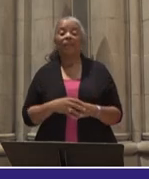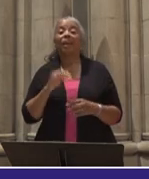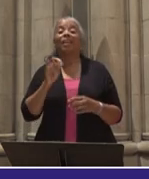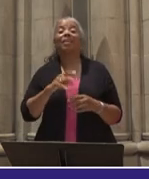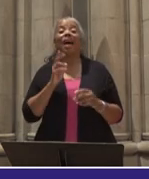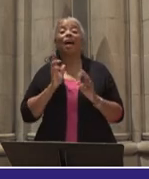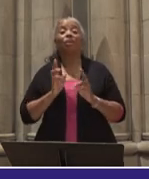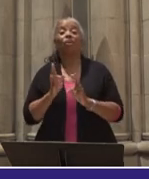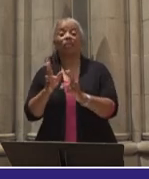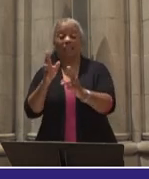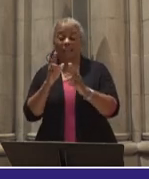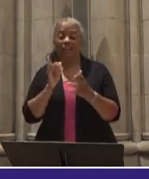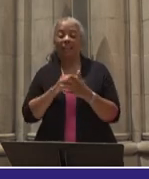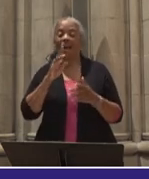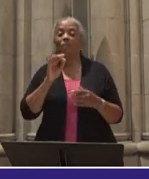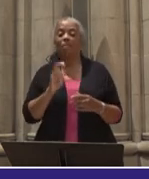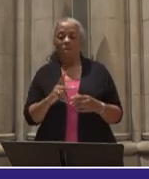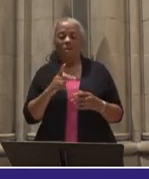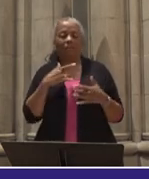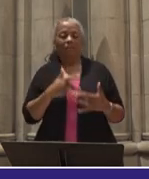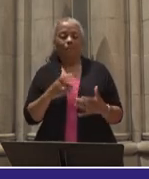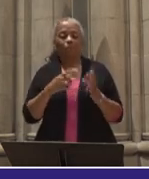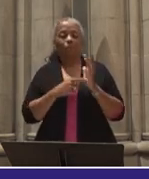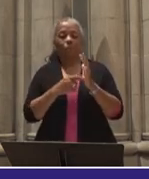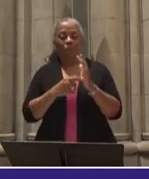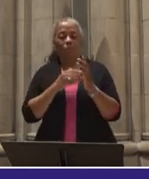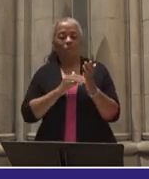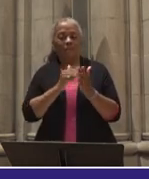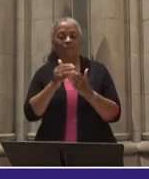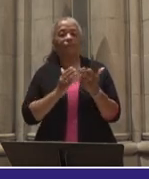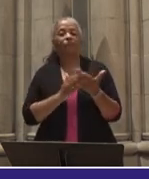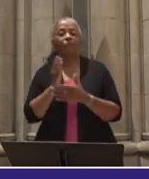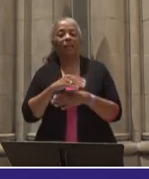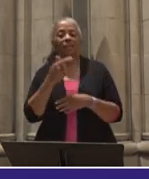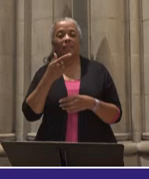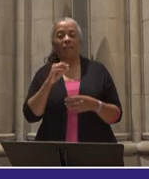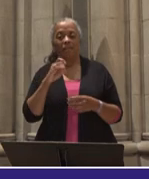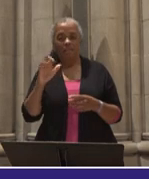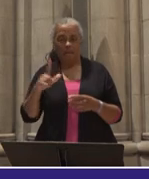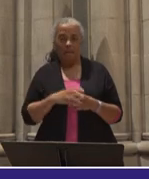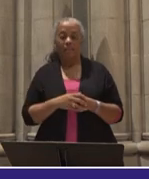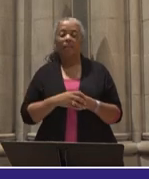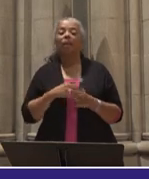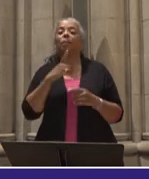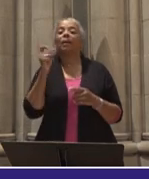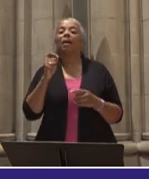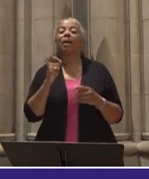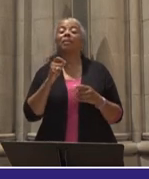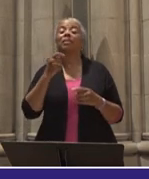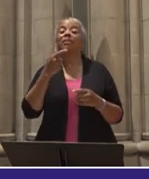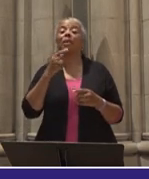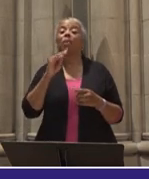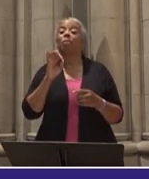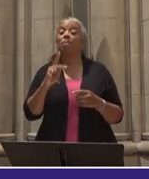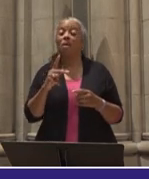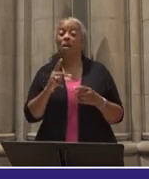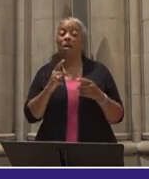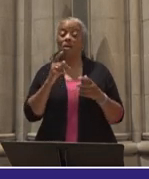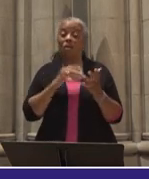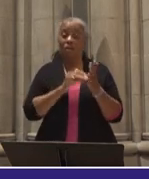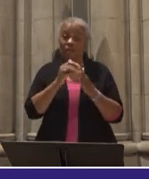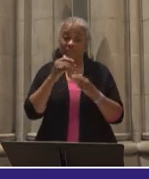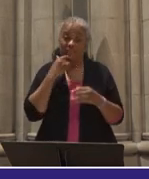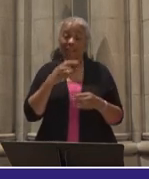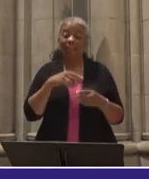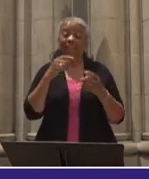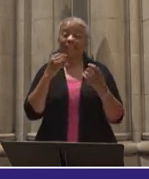that Mark points to throughout his gospel, typically through his use of the word immediately, but this time by telling us